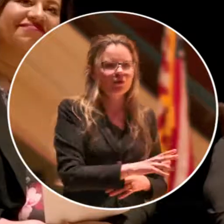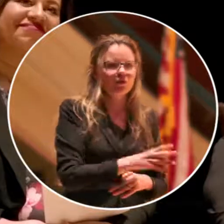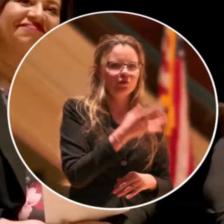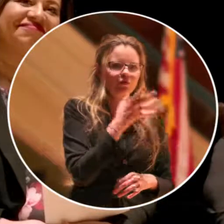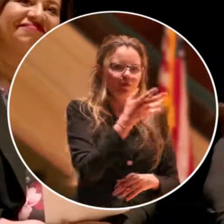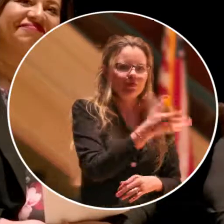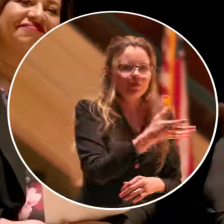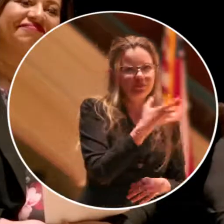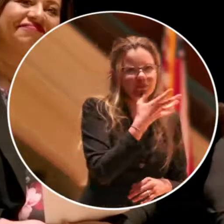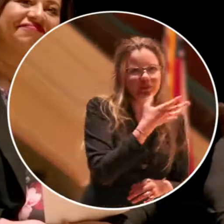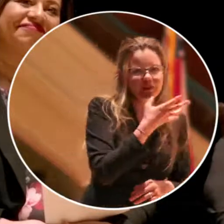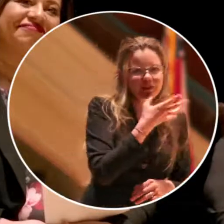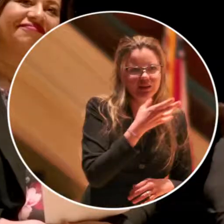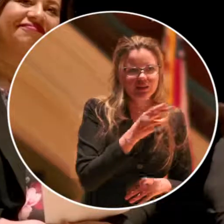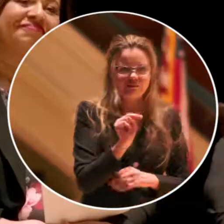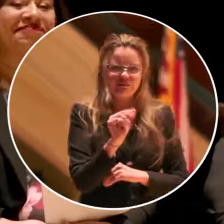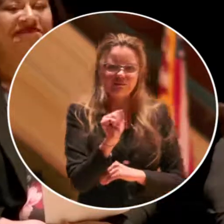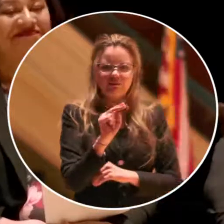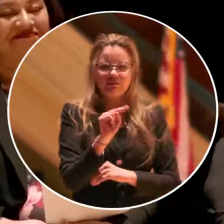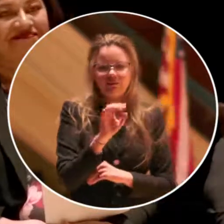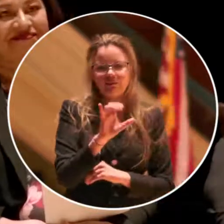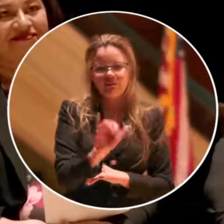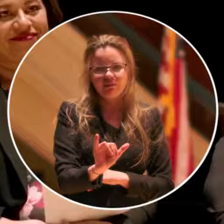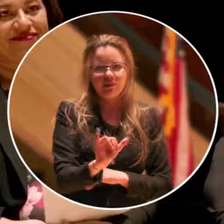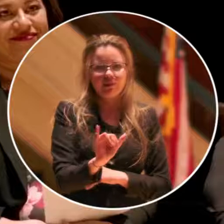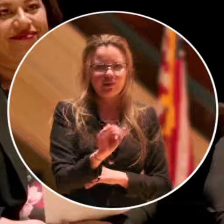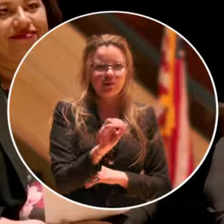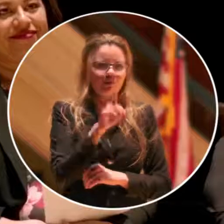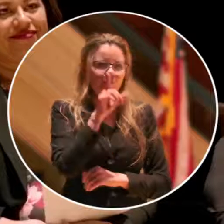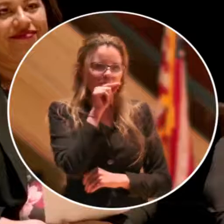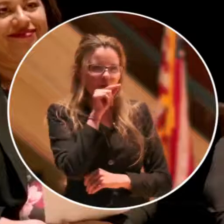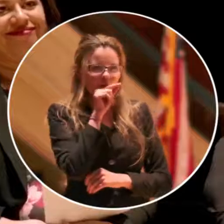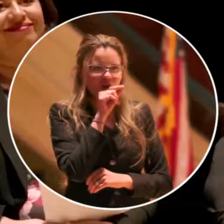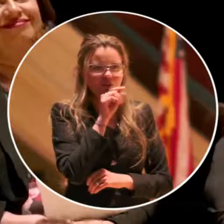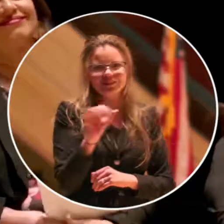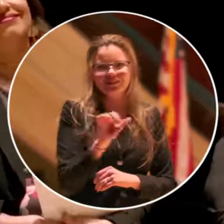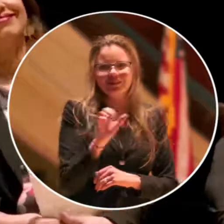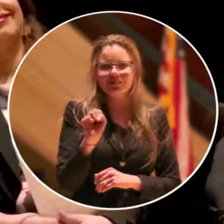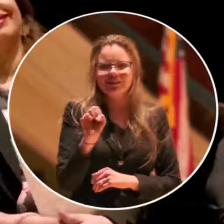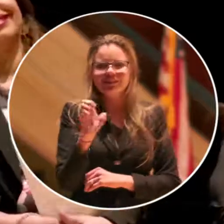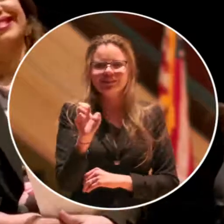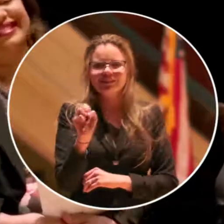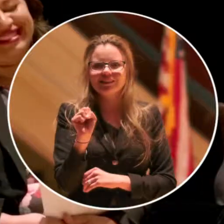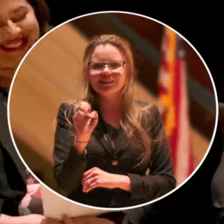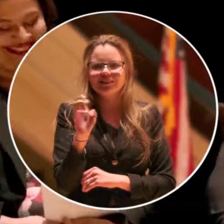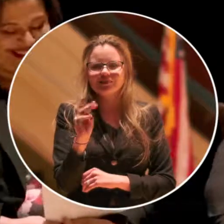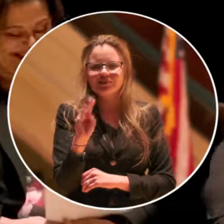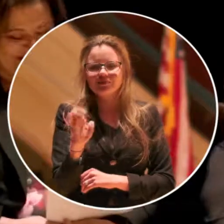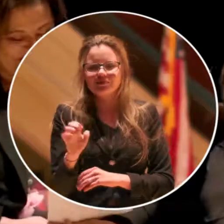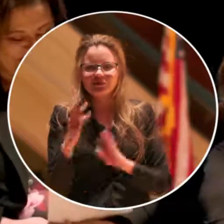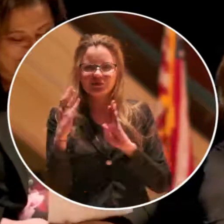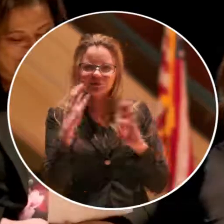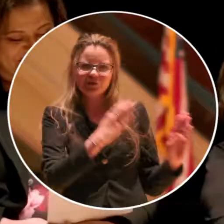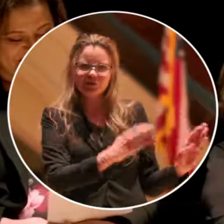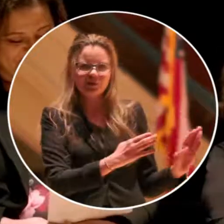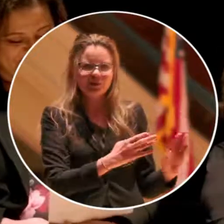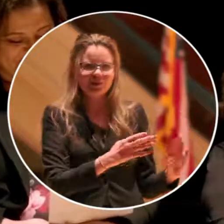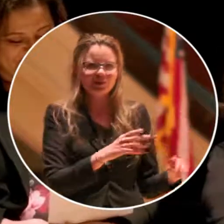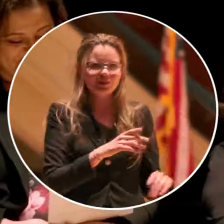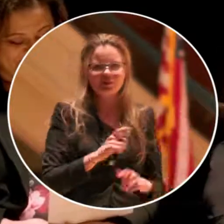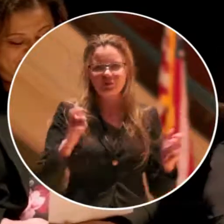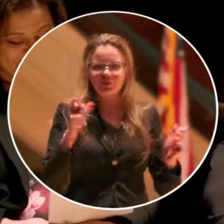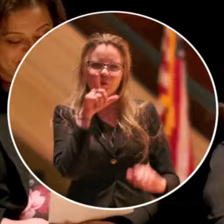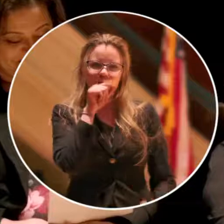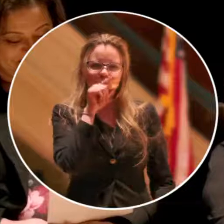Mommy and Nanny Bird, after Big Bird's grandma on Sesame Street. She and I resemble each